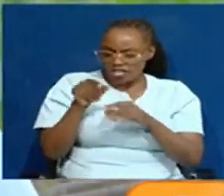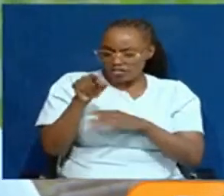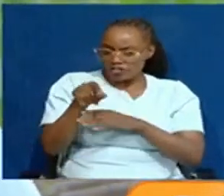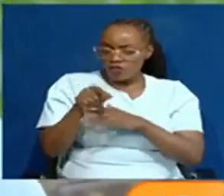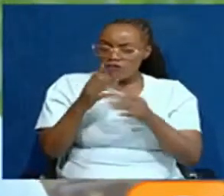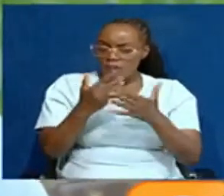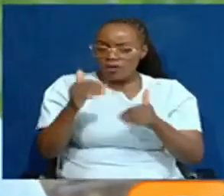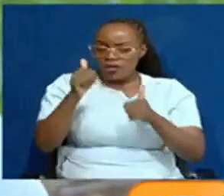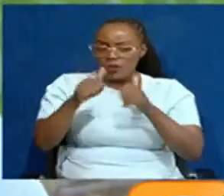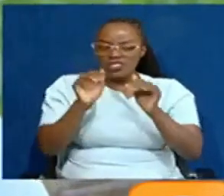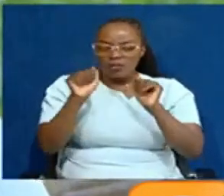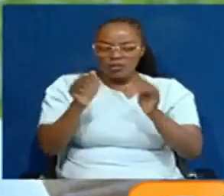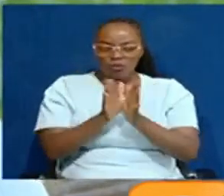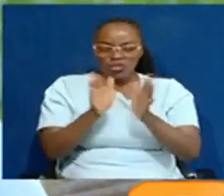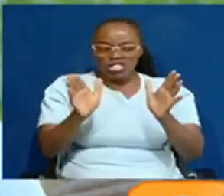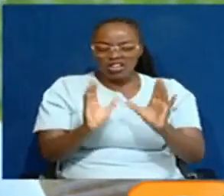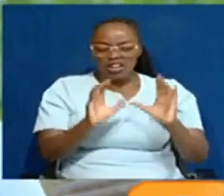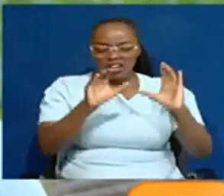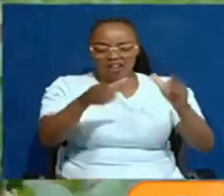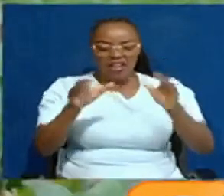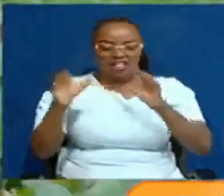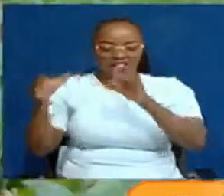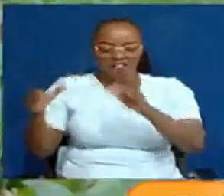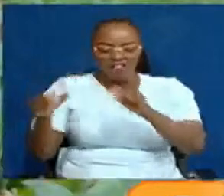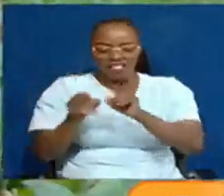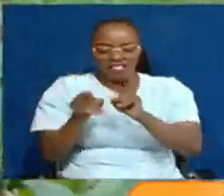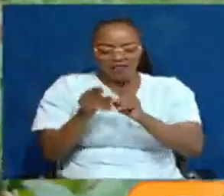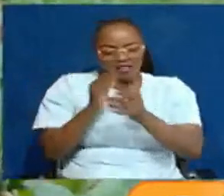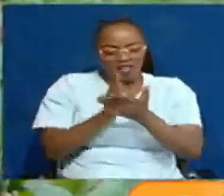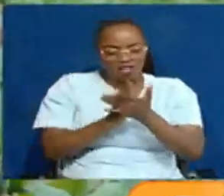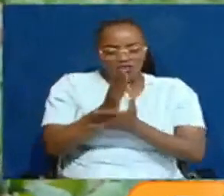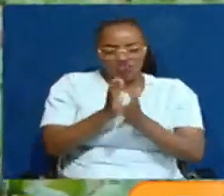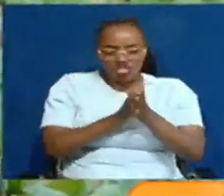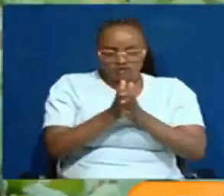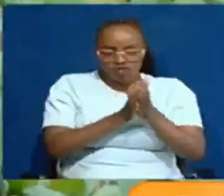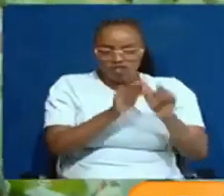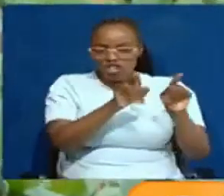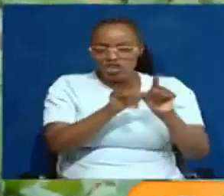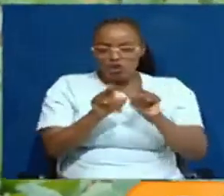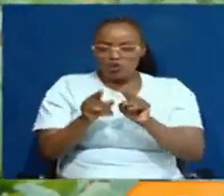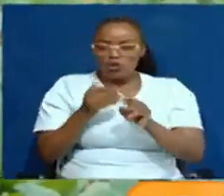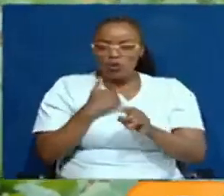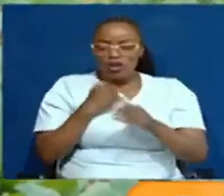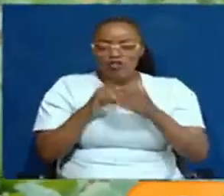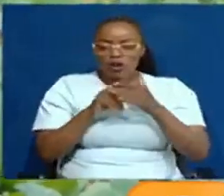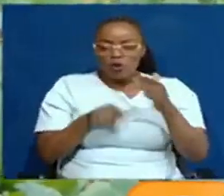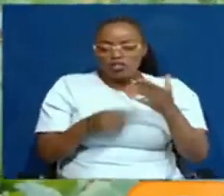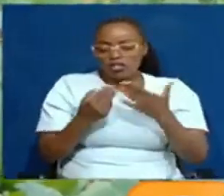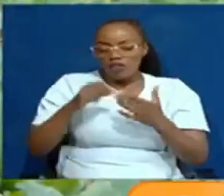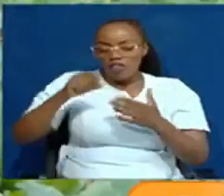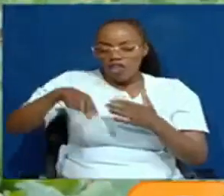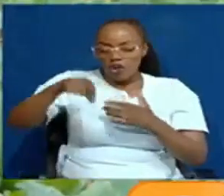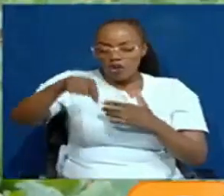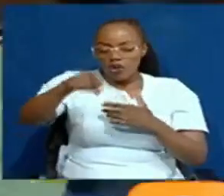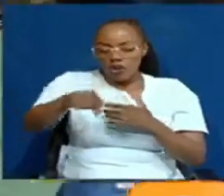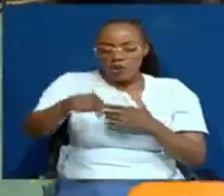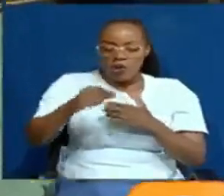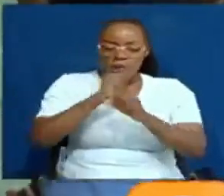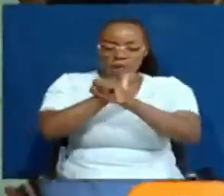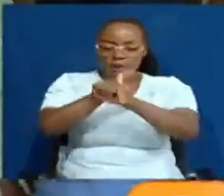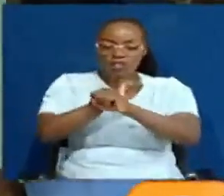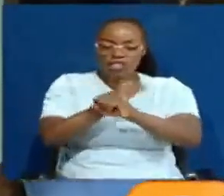can generally classify as the biostimulants. And then we have the crop protection